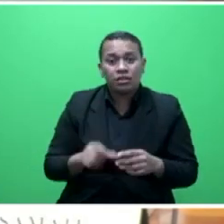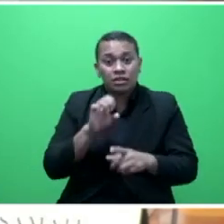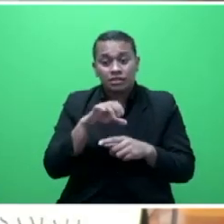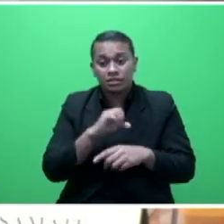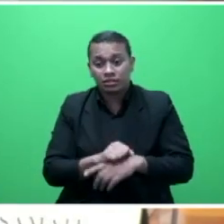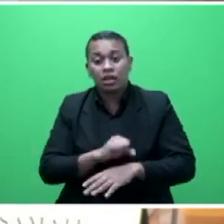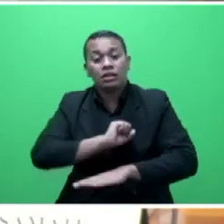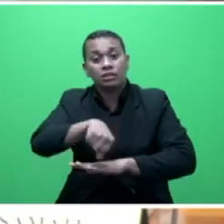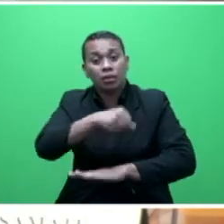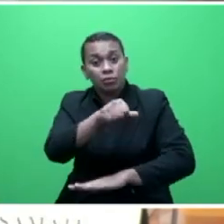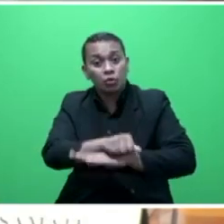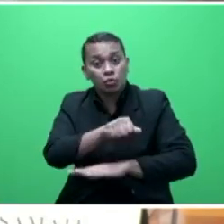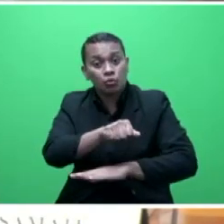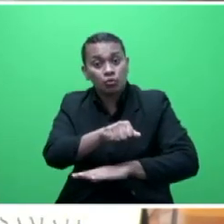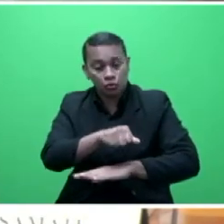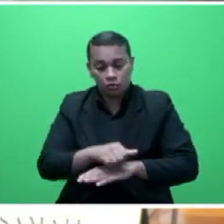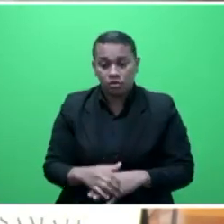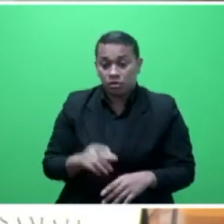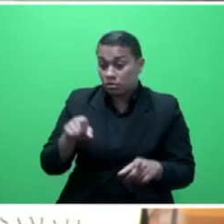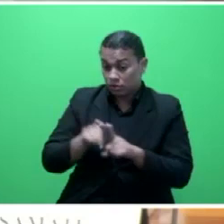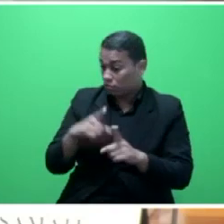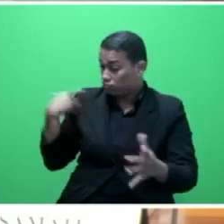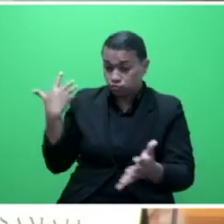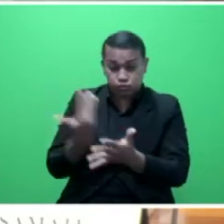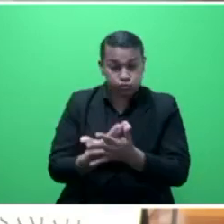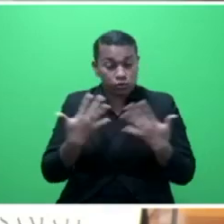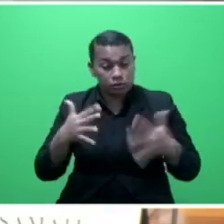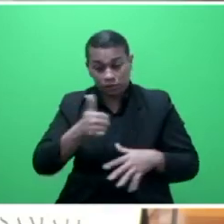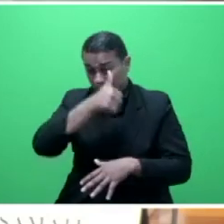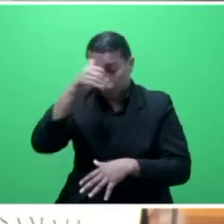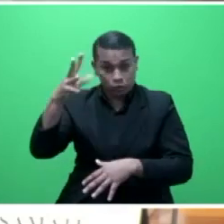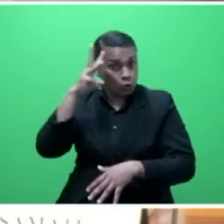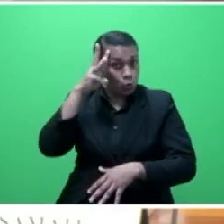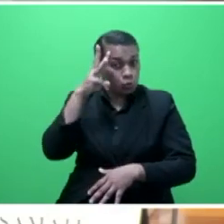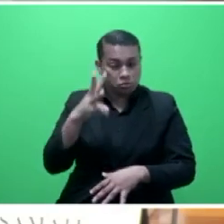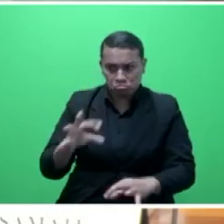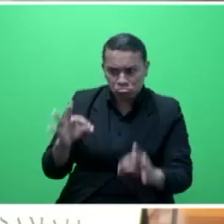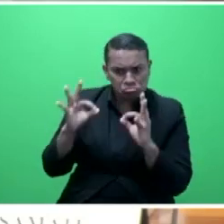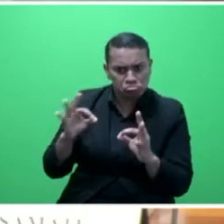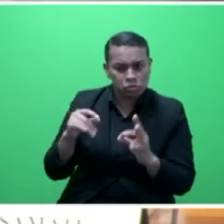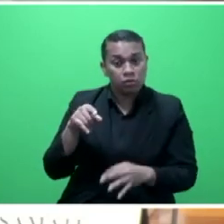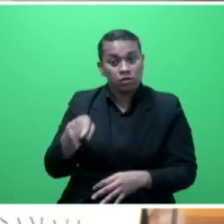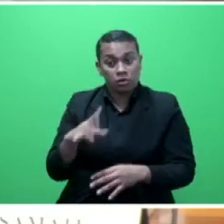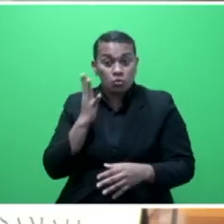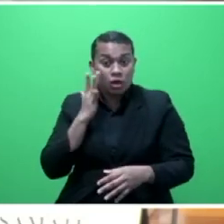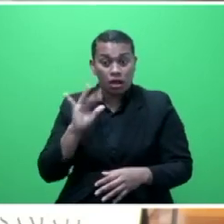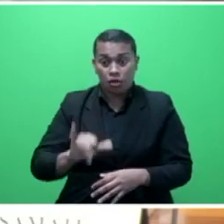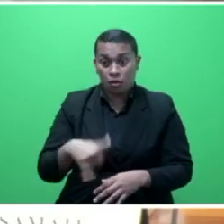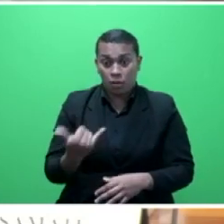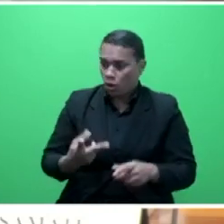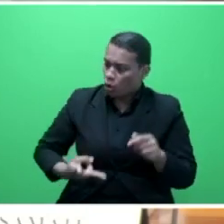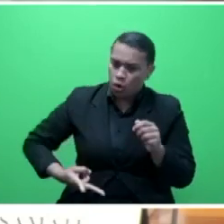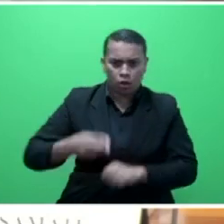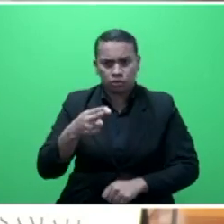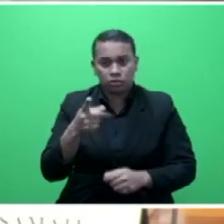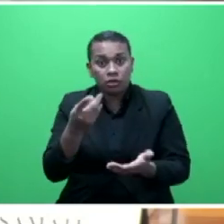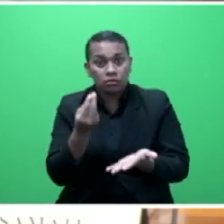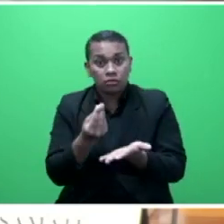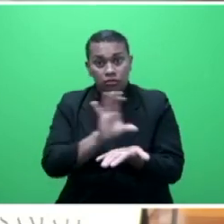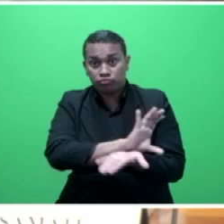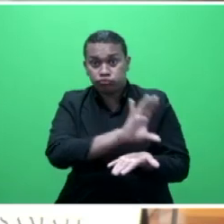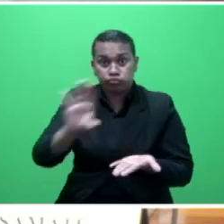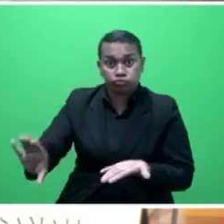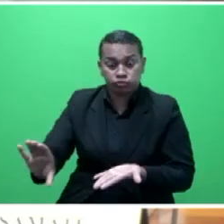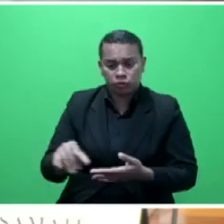nation long renowned for its prudence, launched its fourth stimulus package in May. which pushed its